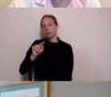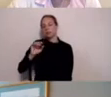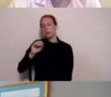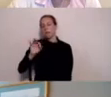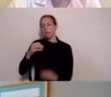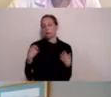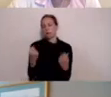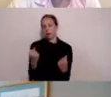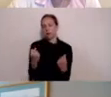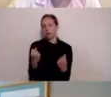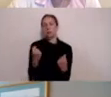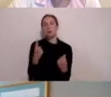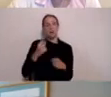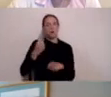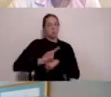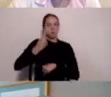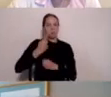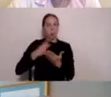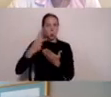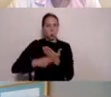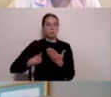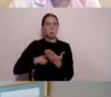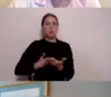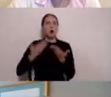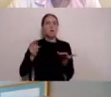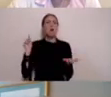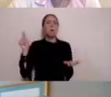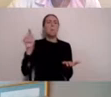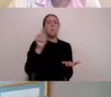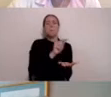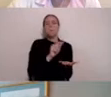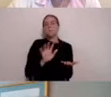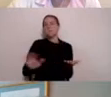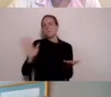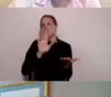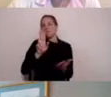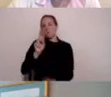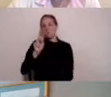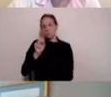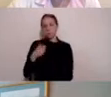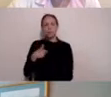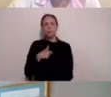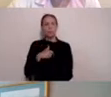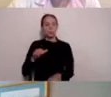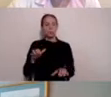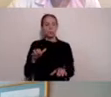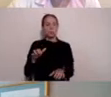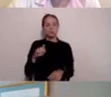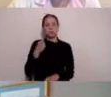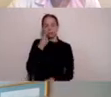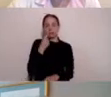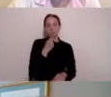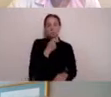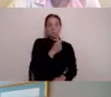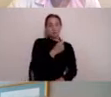that we offer throughout the US. We did 36 programs between July